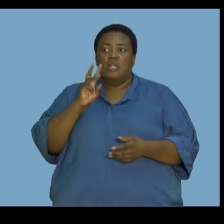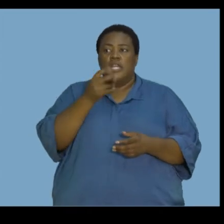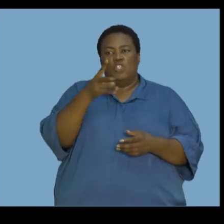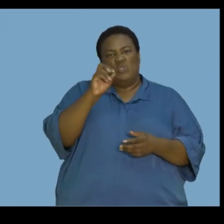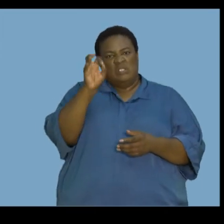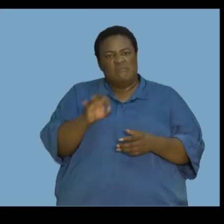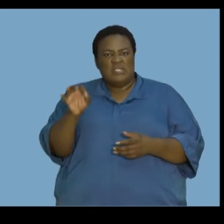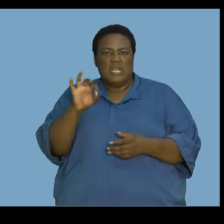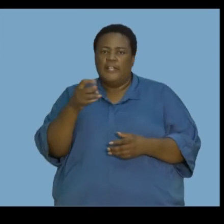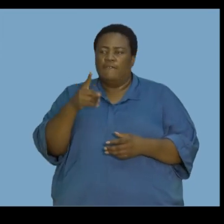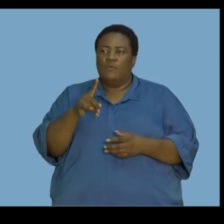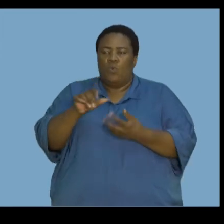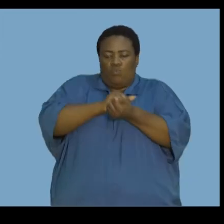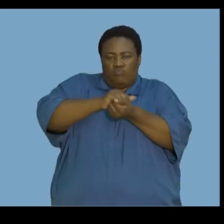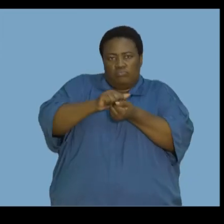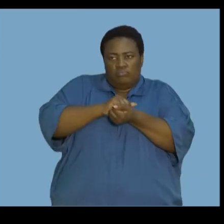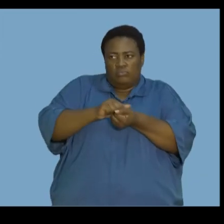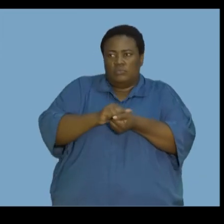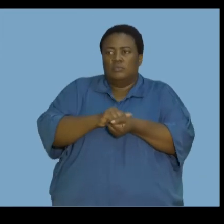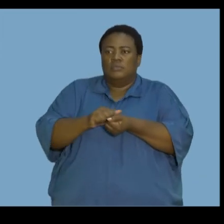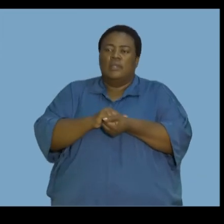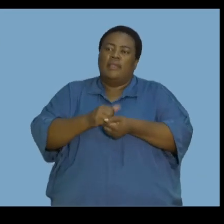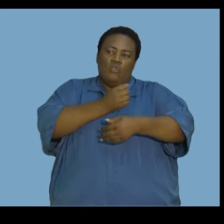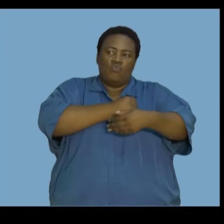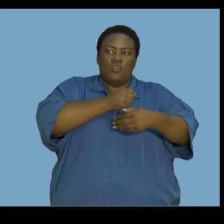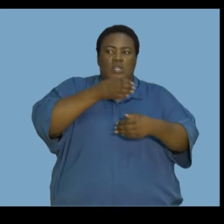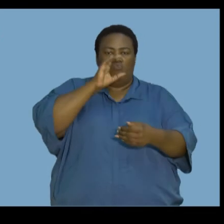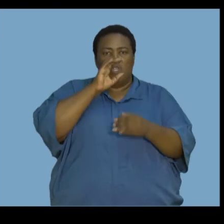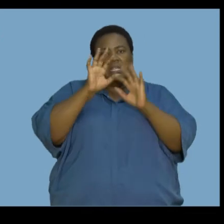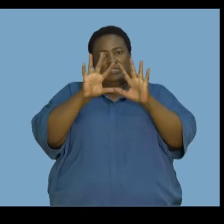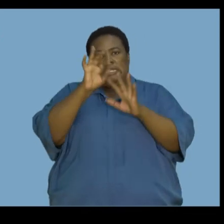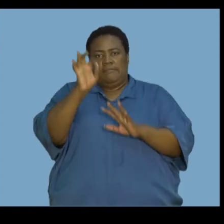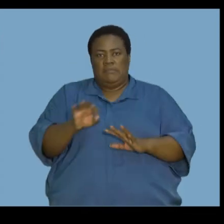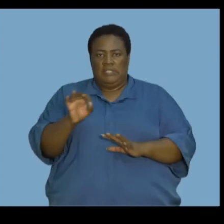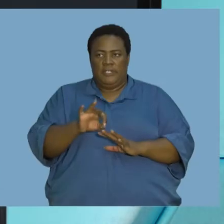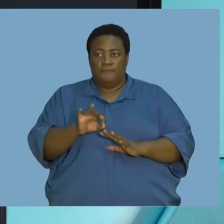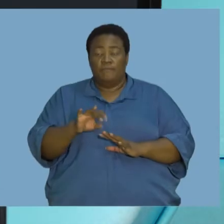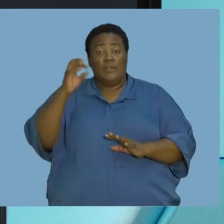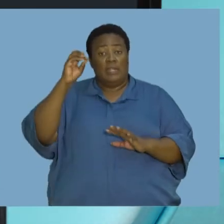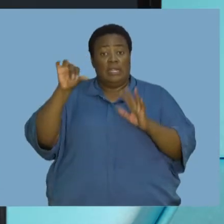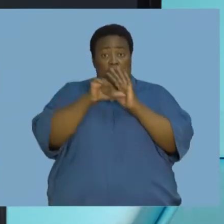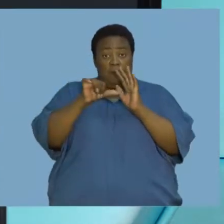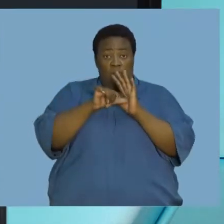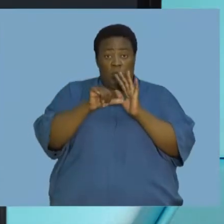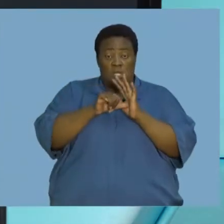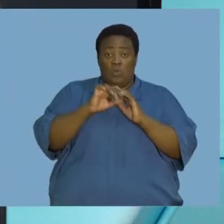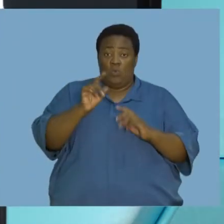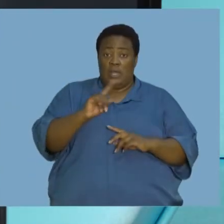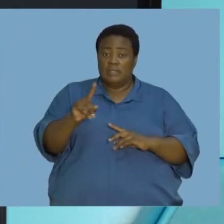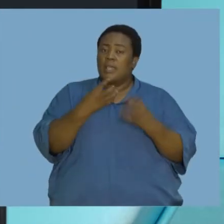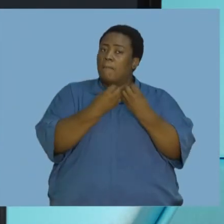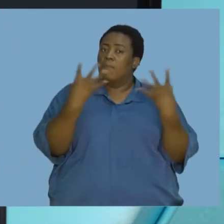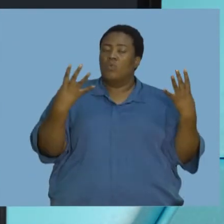and cooking and drinking was a significantly smaller percentage. What's interesting to remember and to link this to is that in